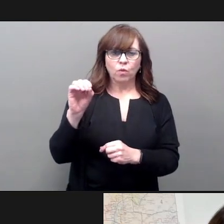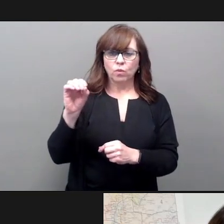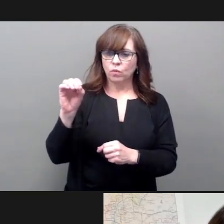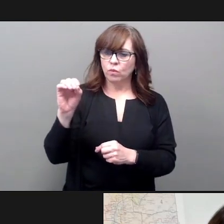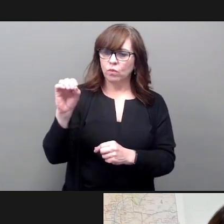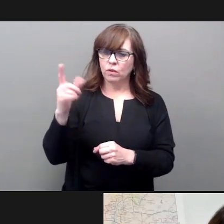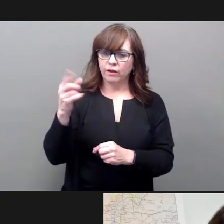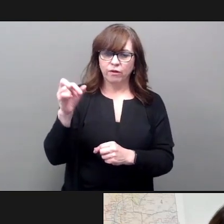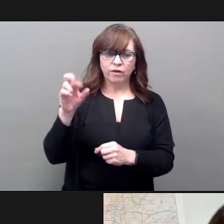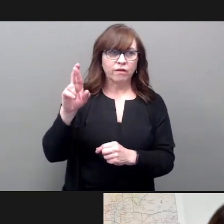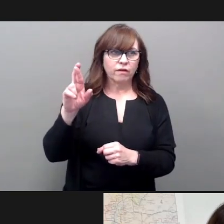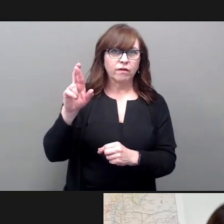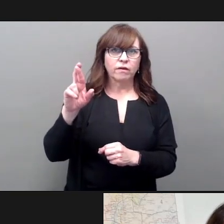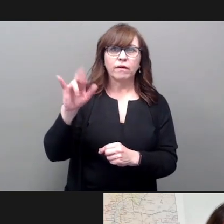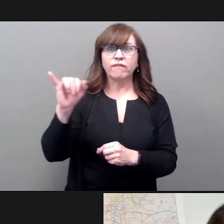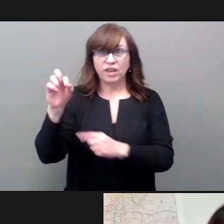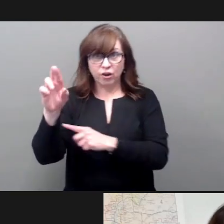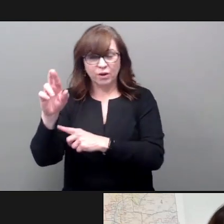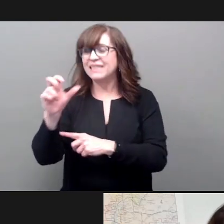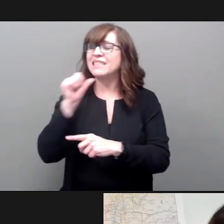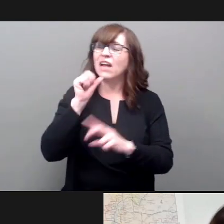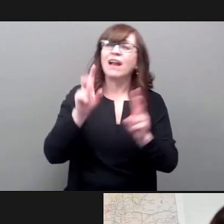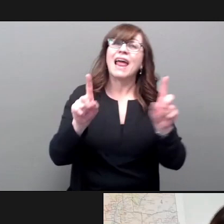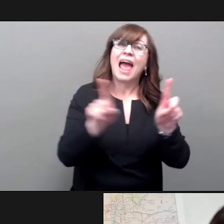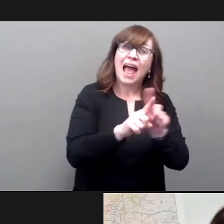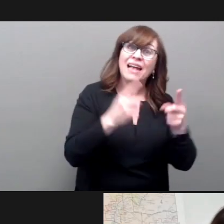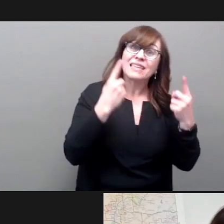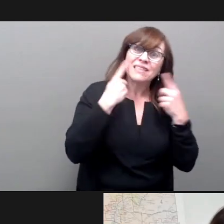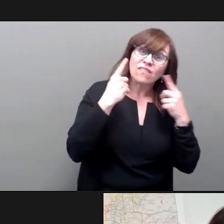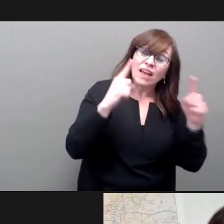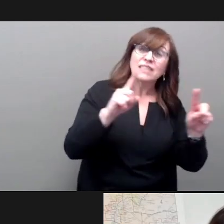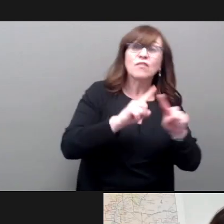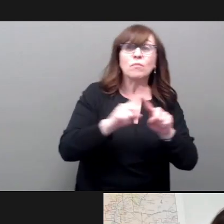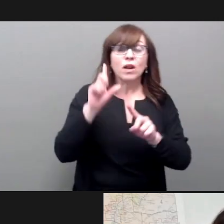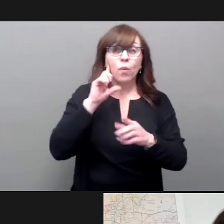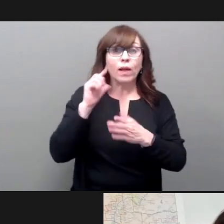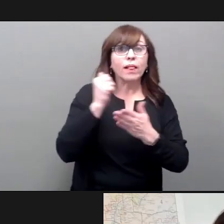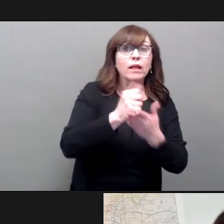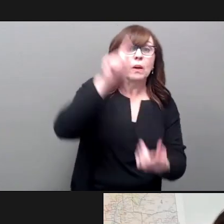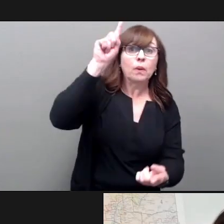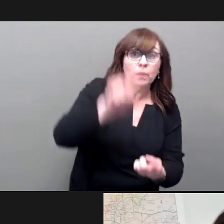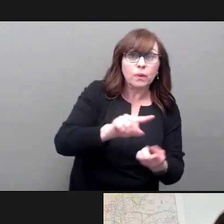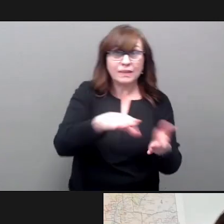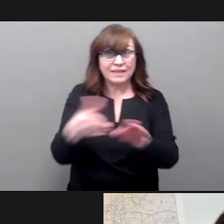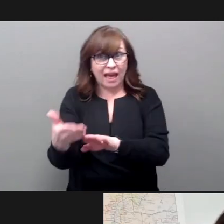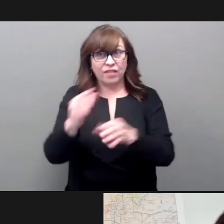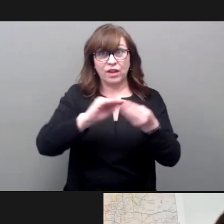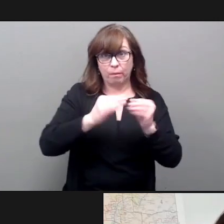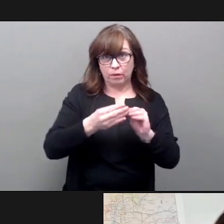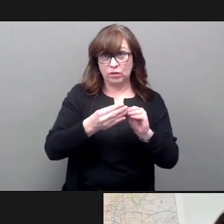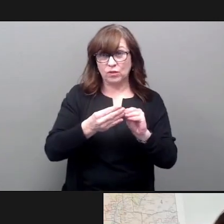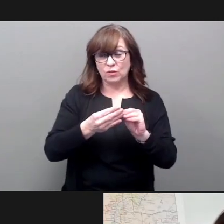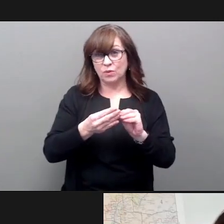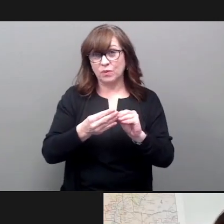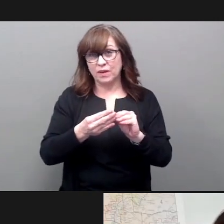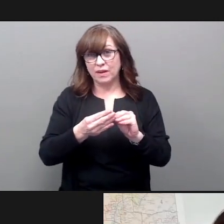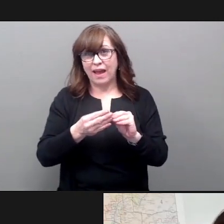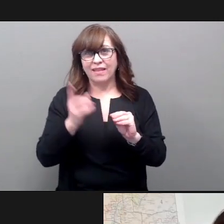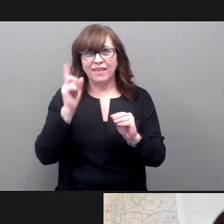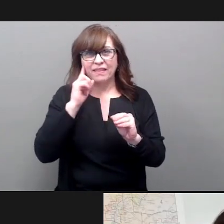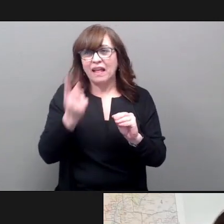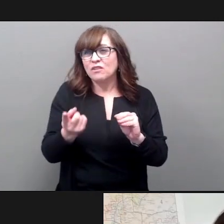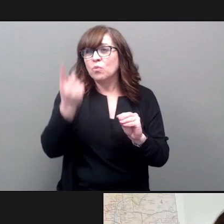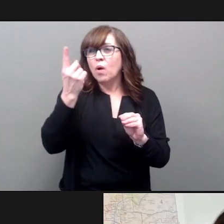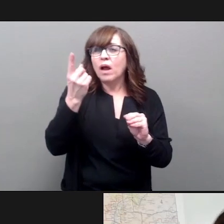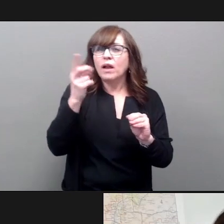but does significantly reduce hospitalization and death. We're making that really easy to get. You just have one risk